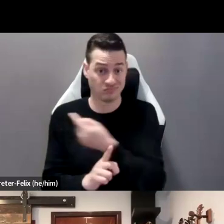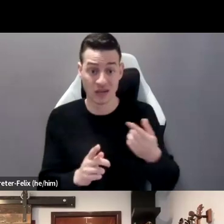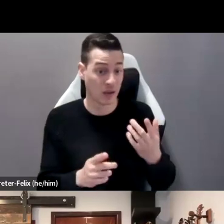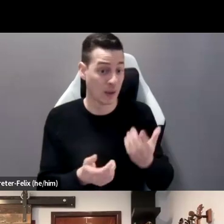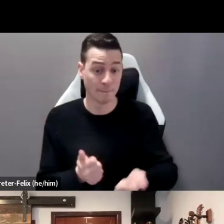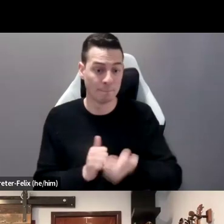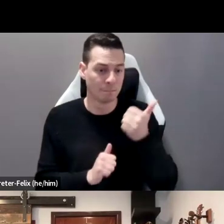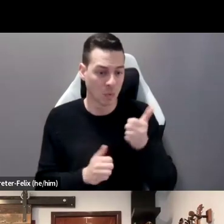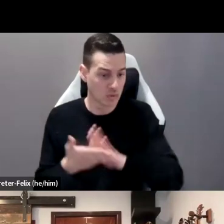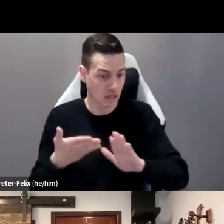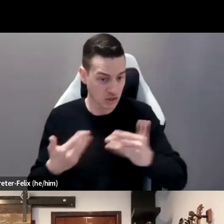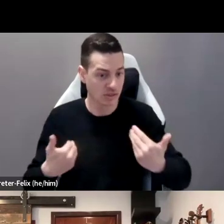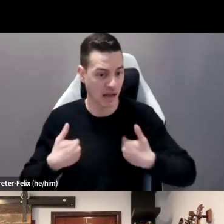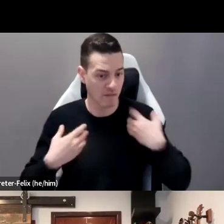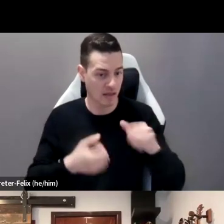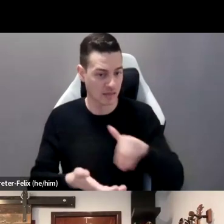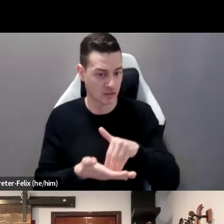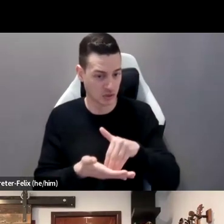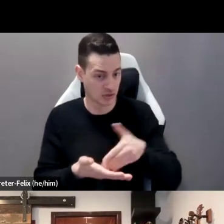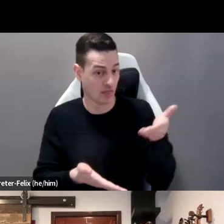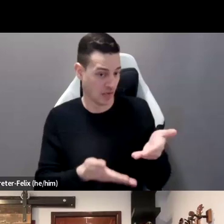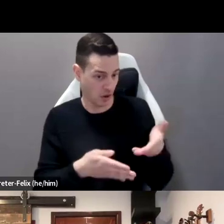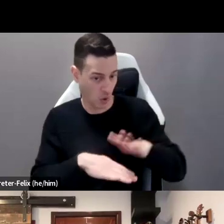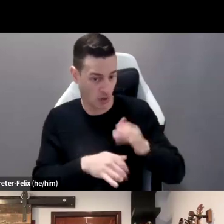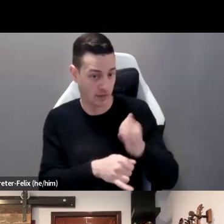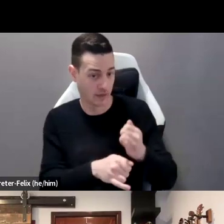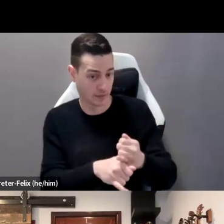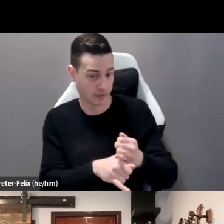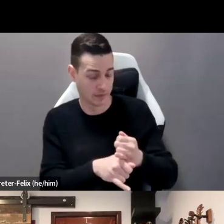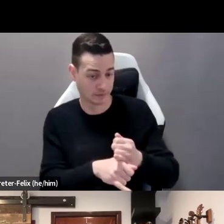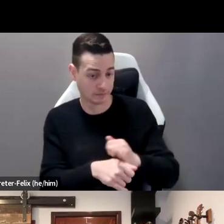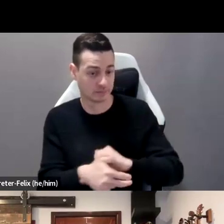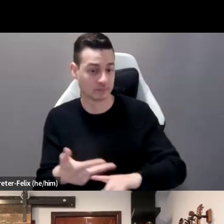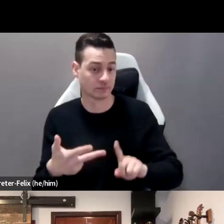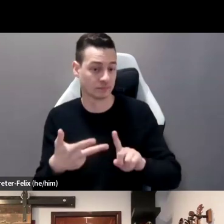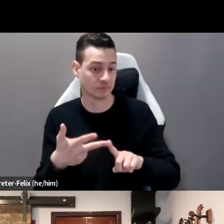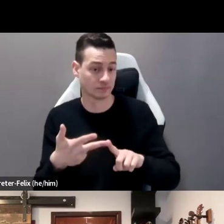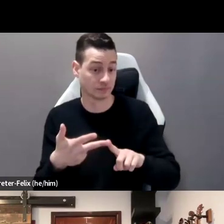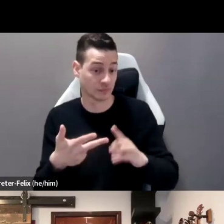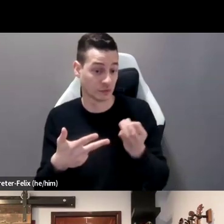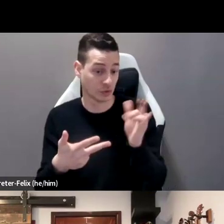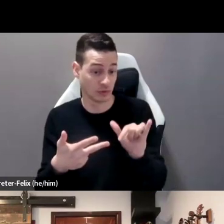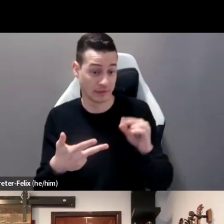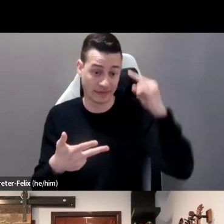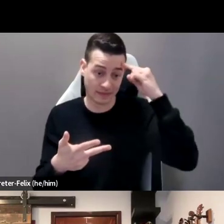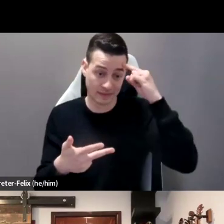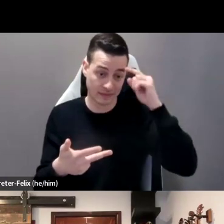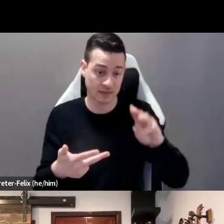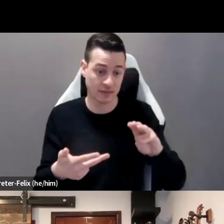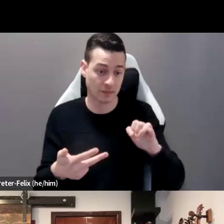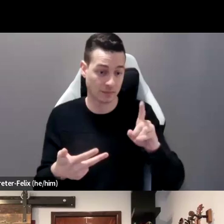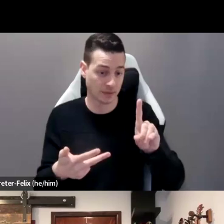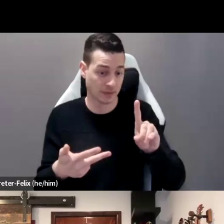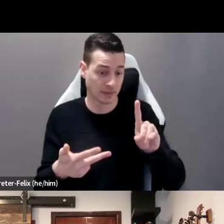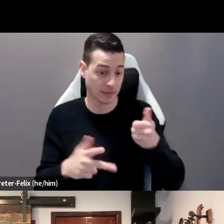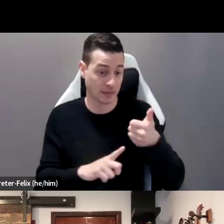A very distressing fact is that CUNY actually considers Medicaid to be student health care. That is their first line of health care, and